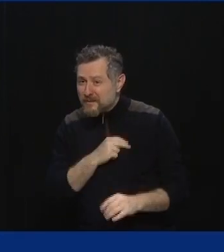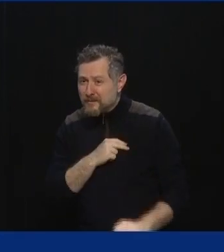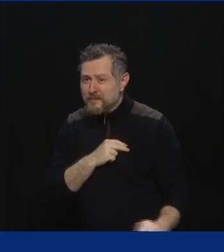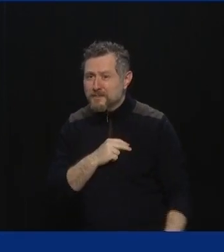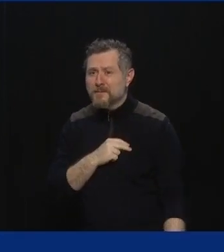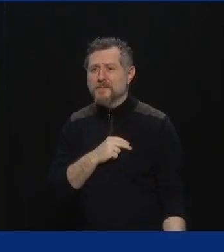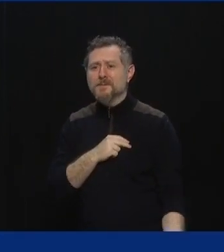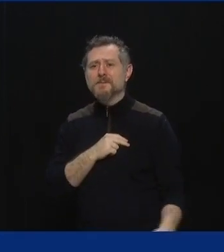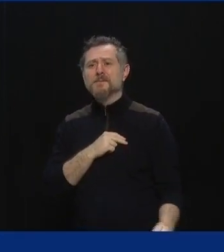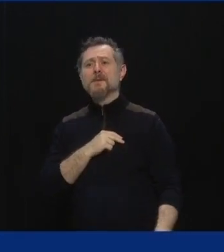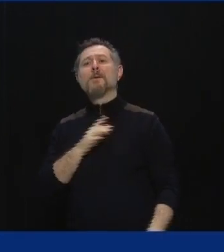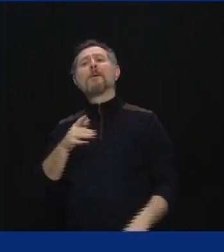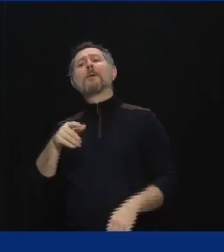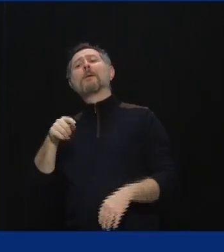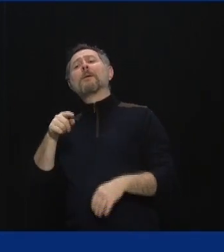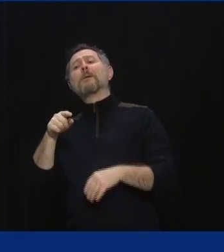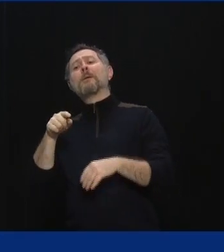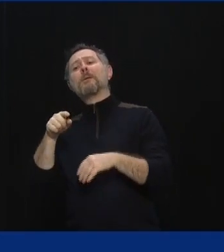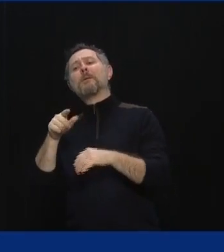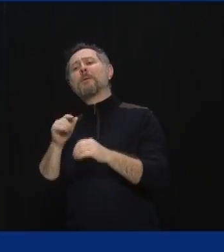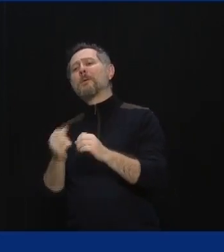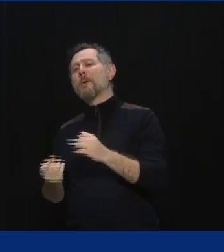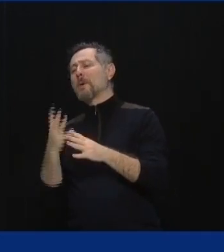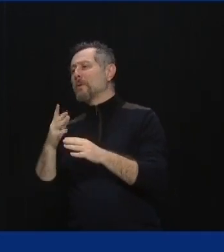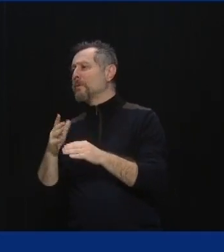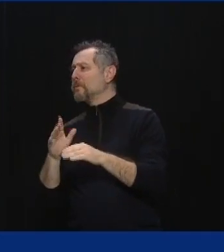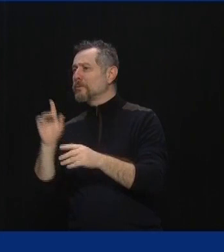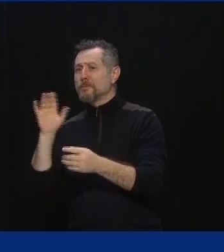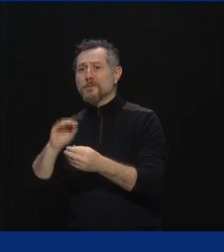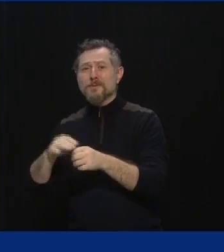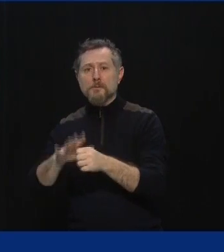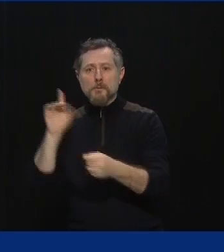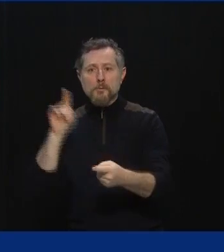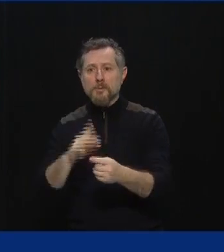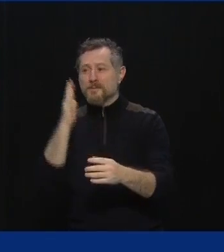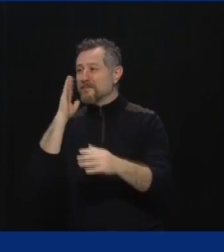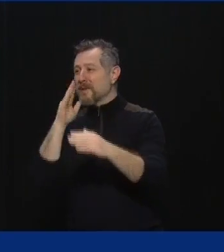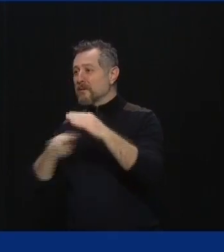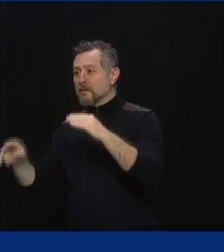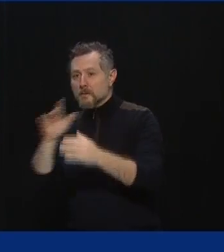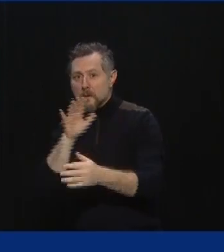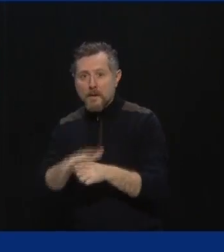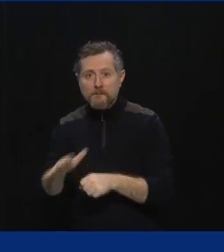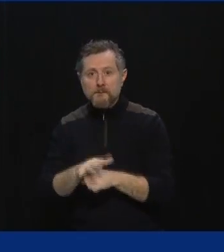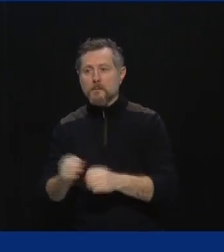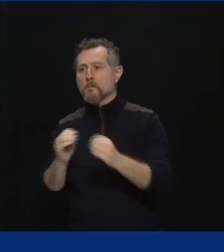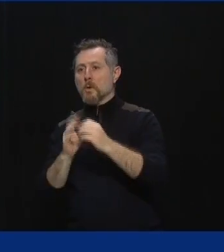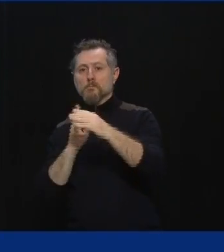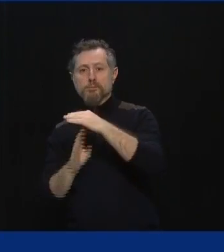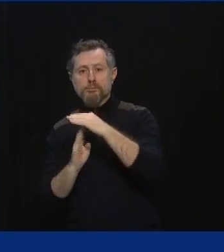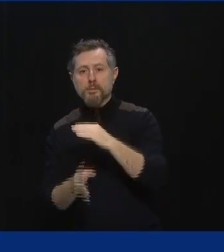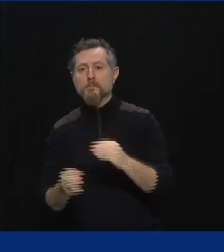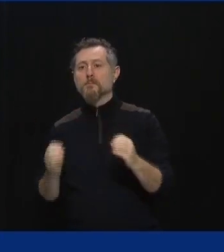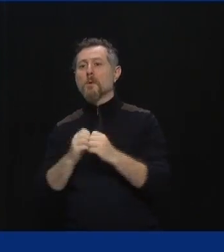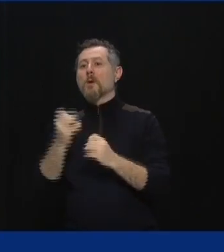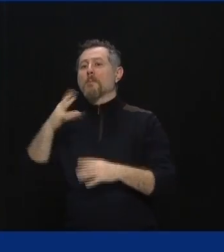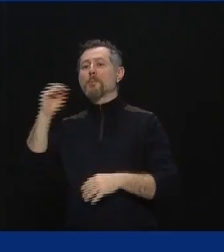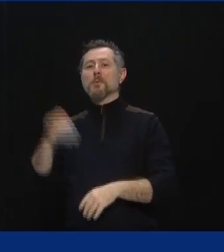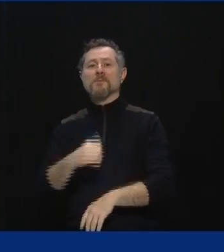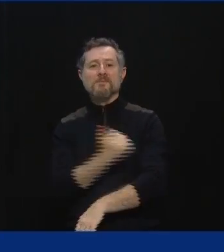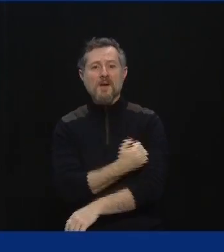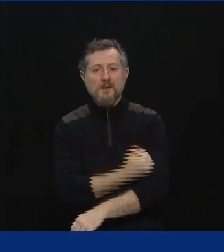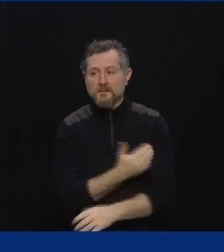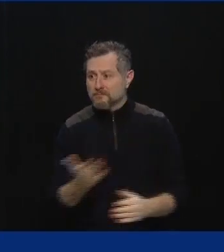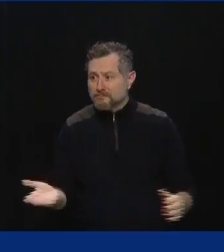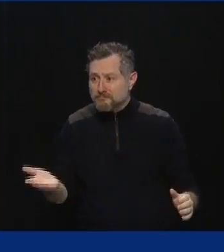capacity, number of people being hospitalized, as well as the vaccination rates. I want people vaccinated. We get higher than